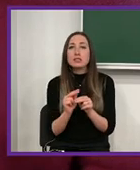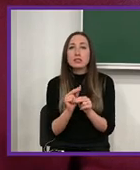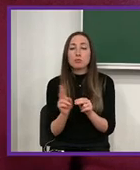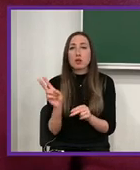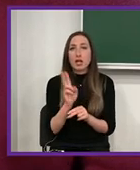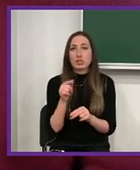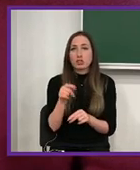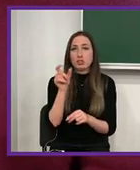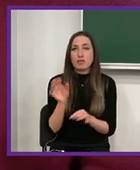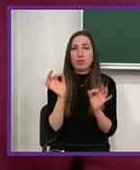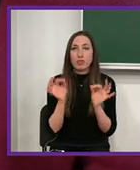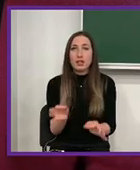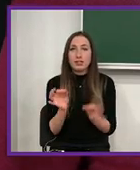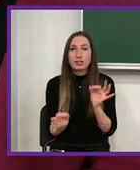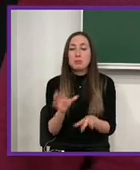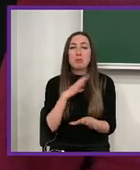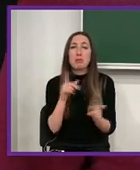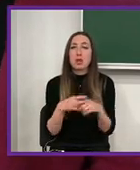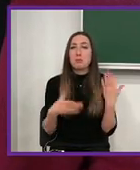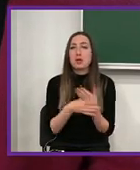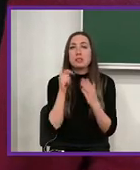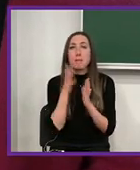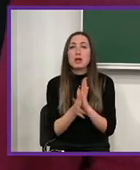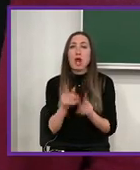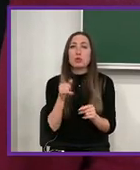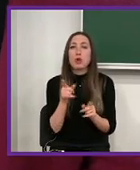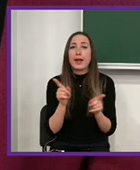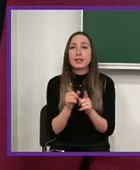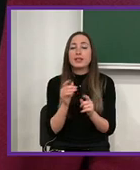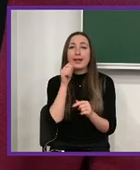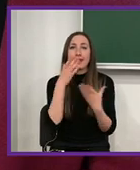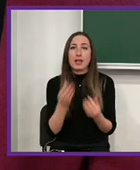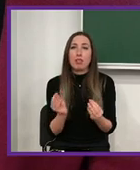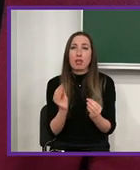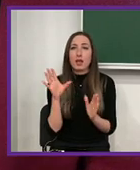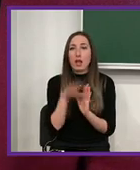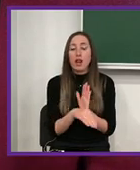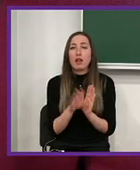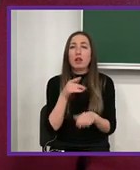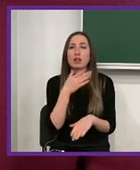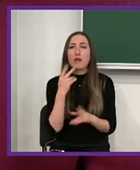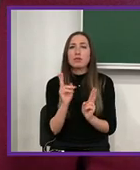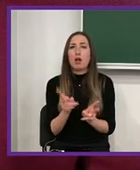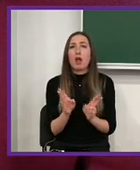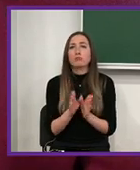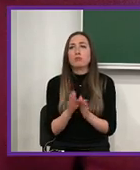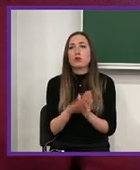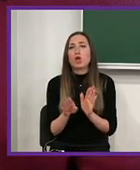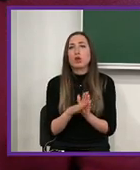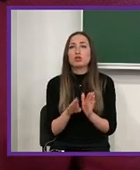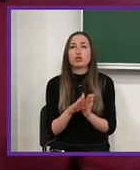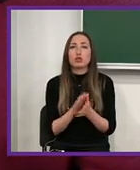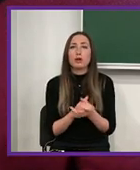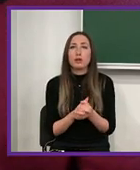fit into their everyday operations, that it's not just some sort of external add-on that has nothing to do with them, but that